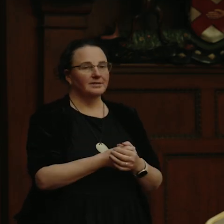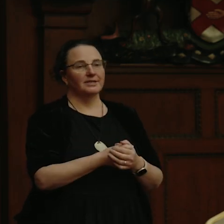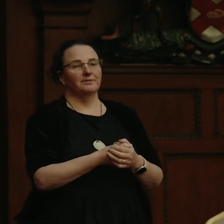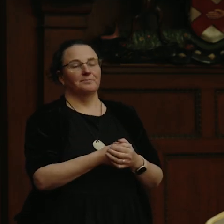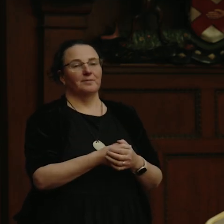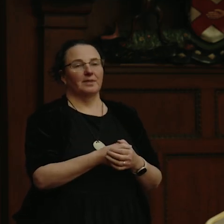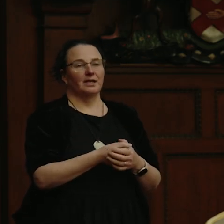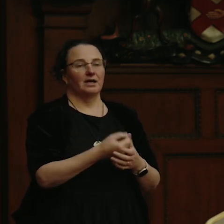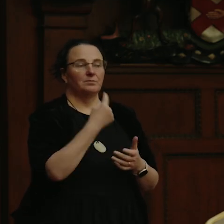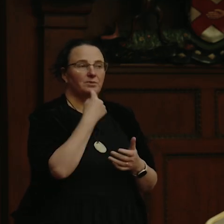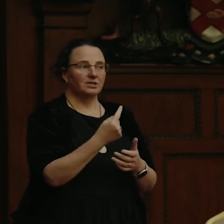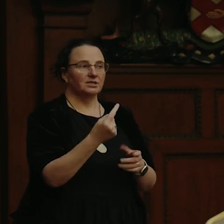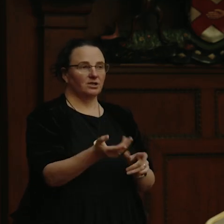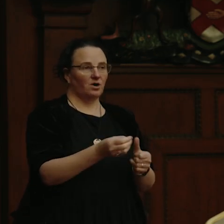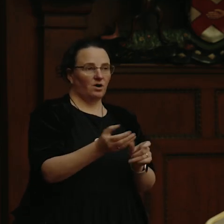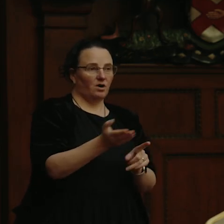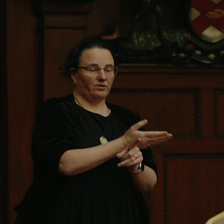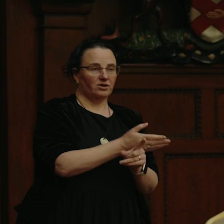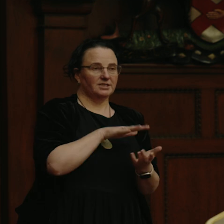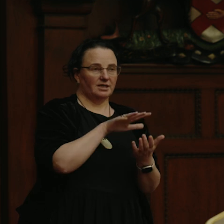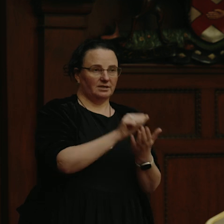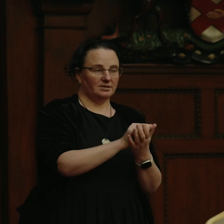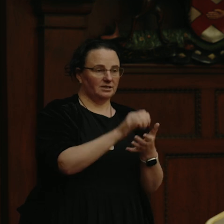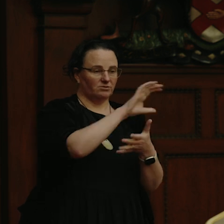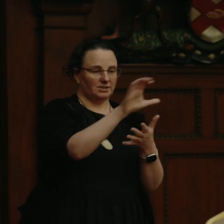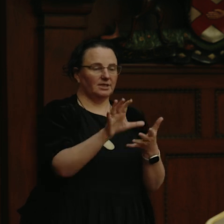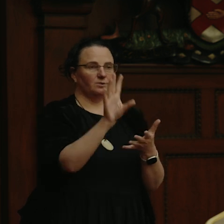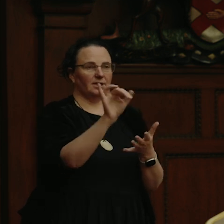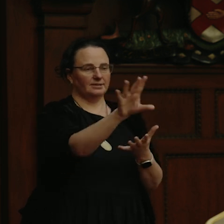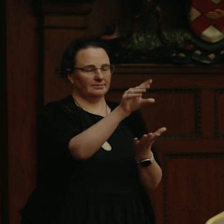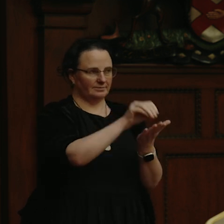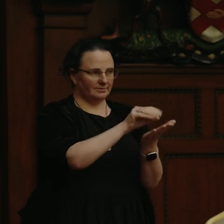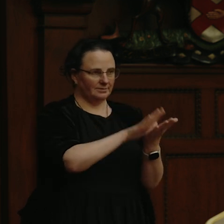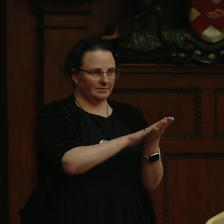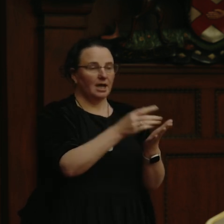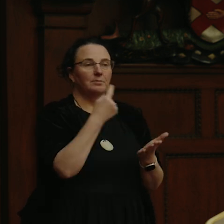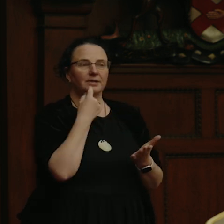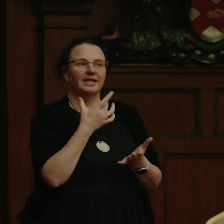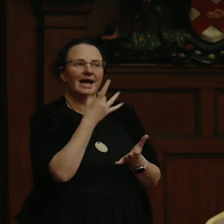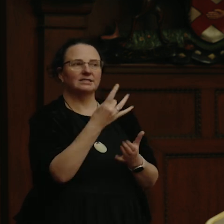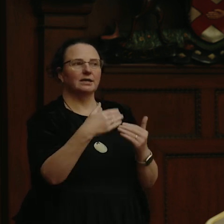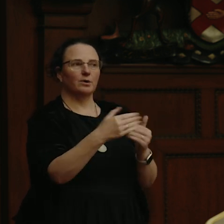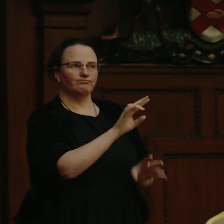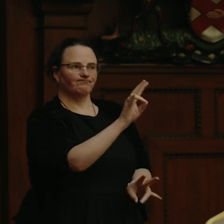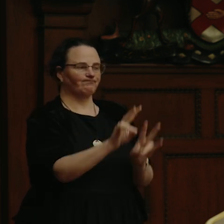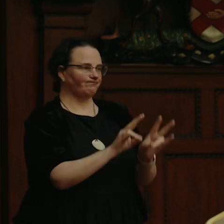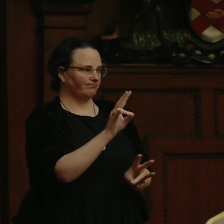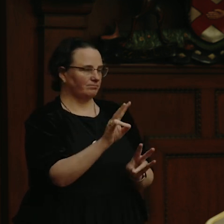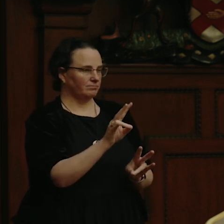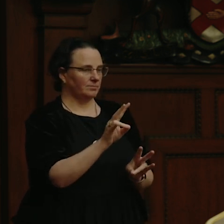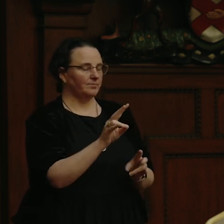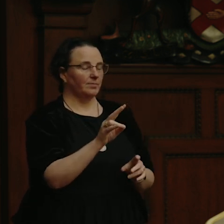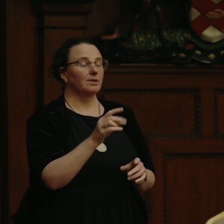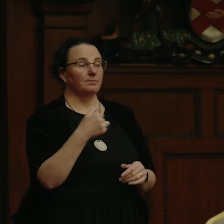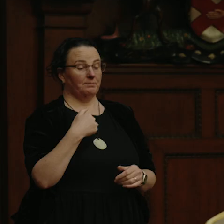but it was in the previous diagnostic criteria, so that's what I've included. And then it's about asking more. So, I do